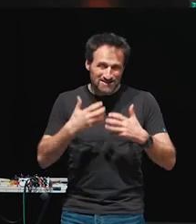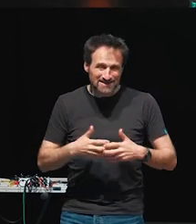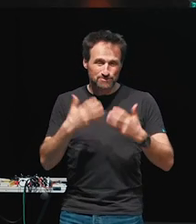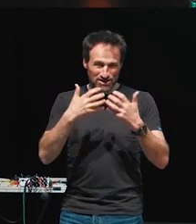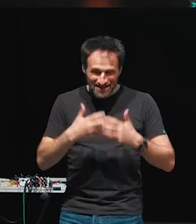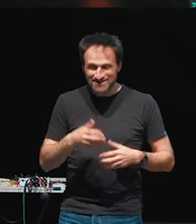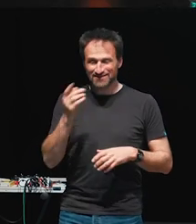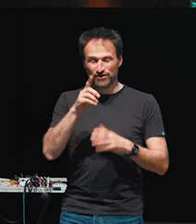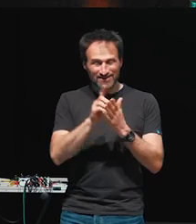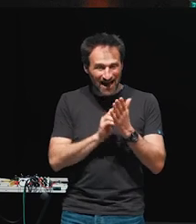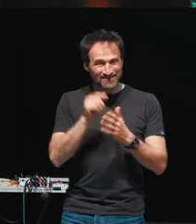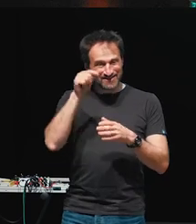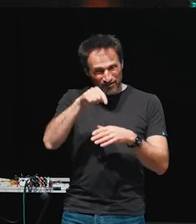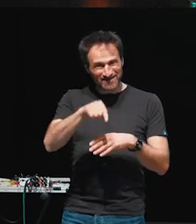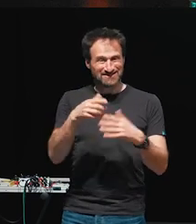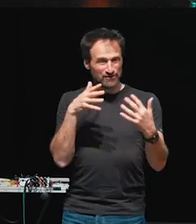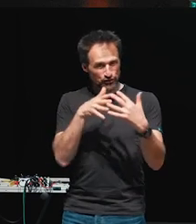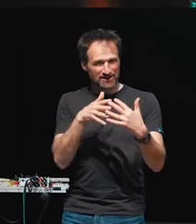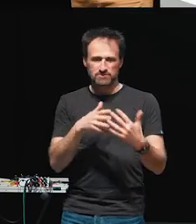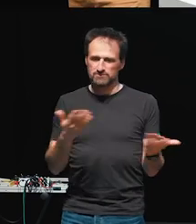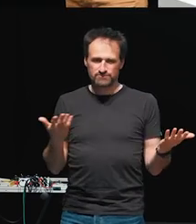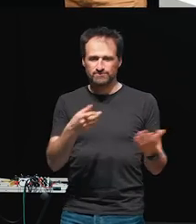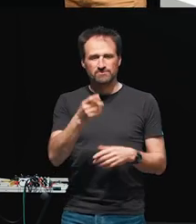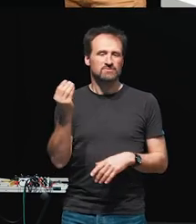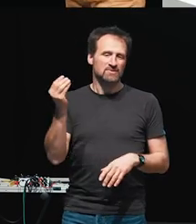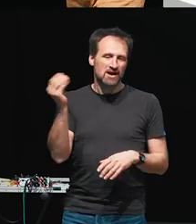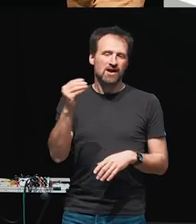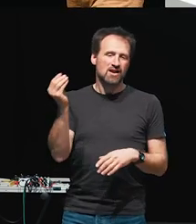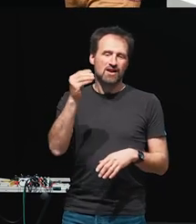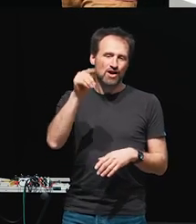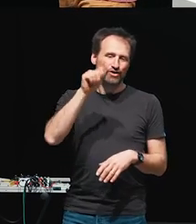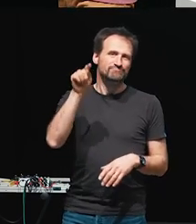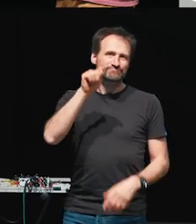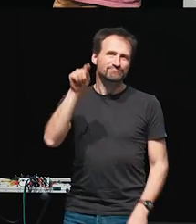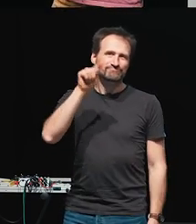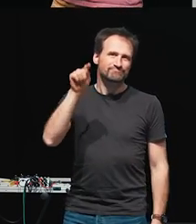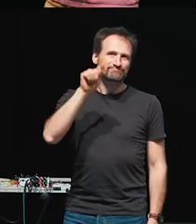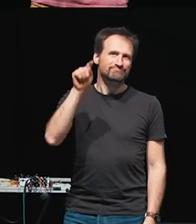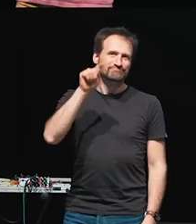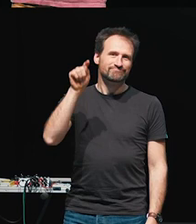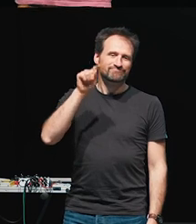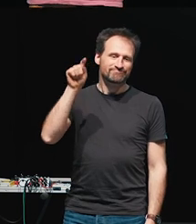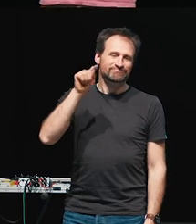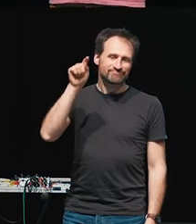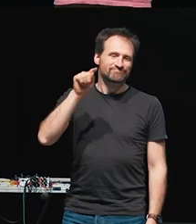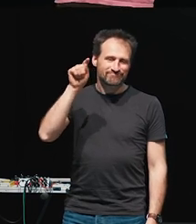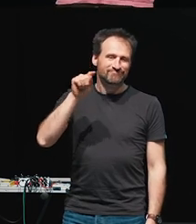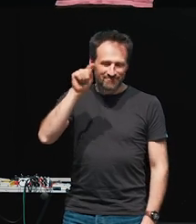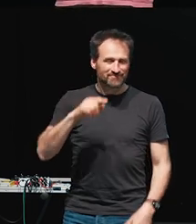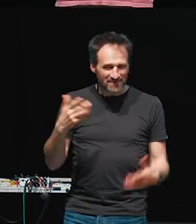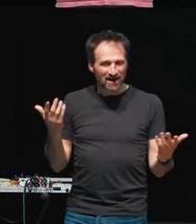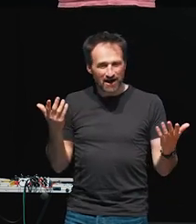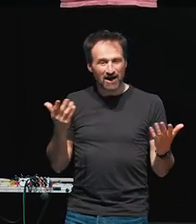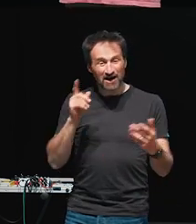single thread? Well, frequently this. You get loading spinners that are just twirling around and around and around. And then if they